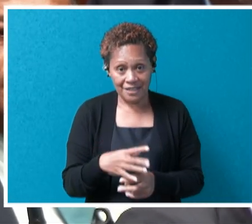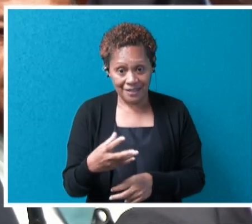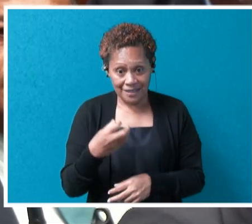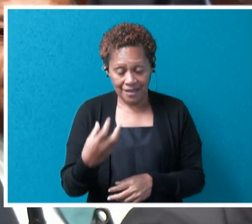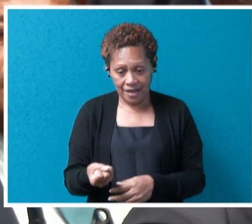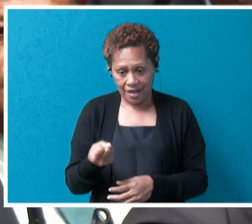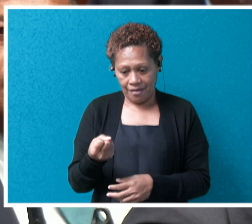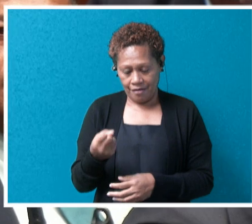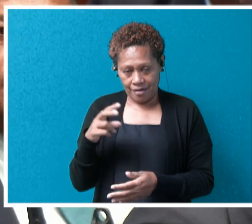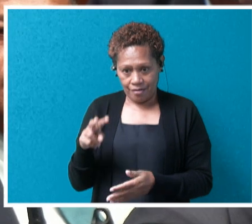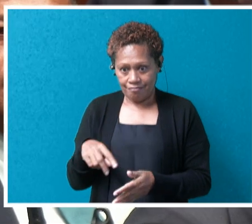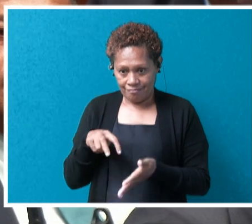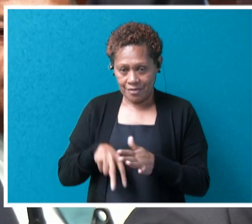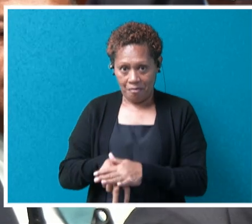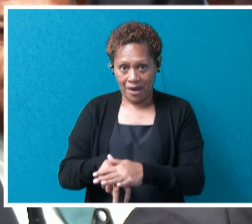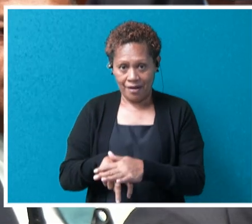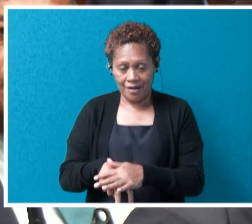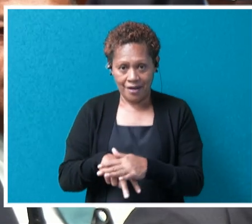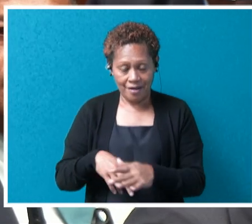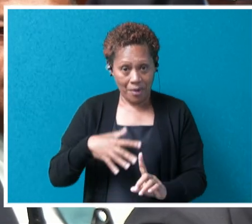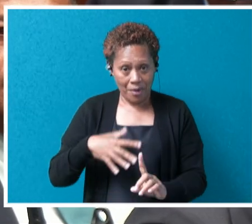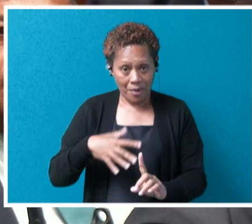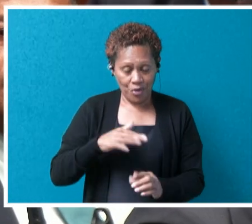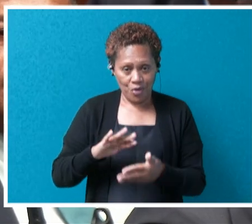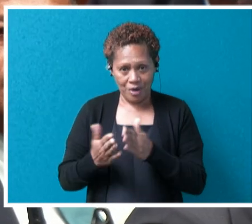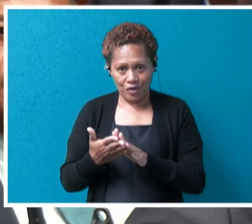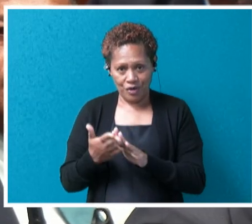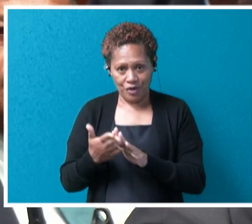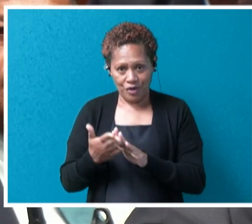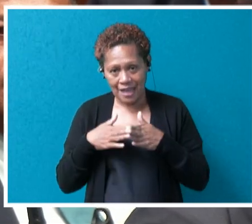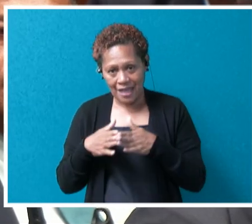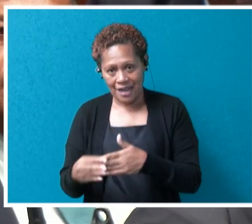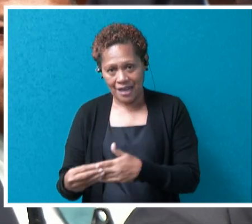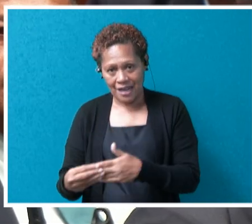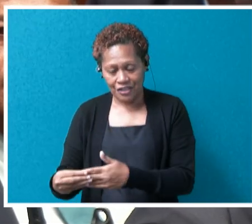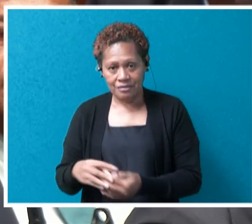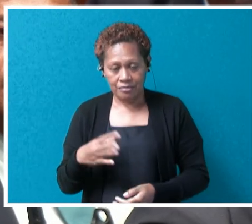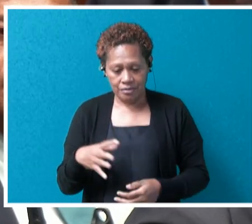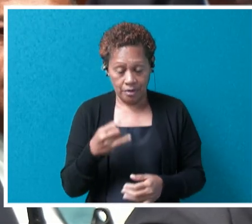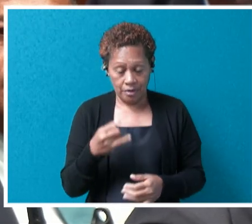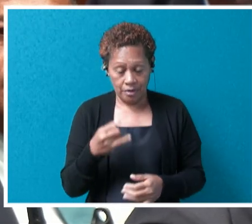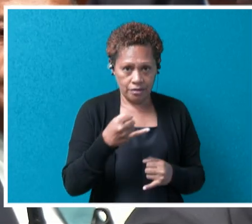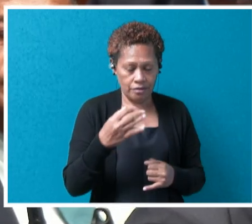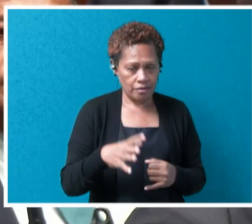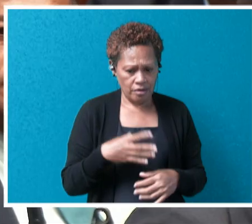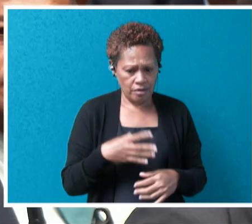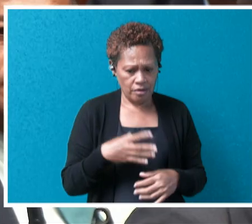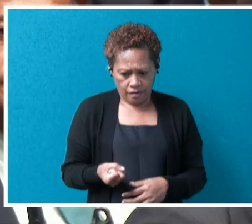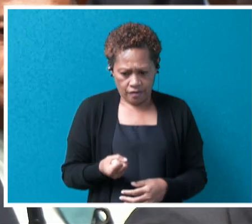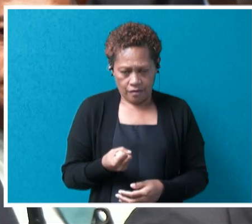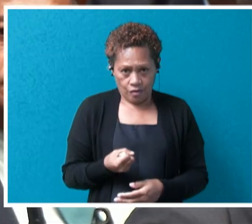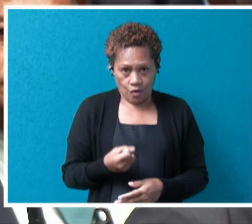the backbone of our community leadership. Together, these institutions reflect the spirit of Sol